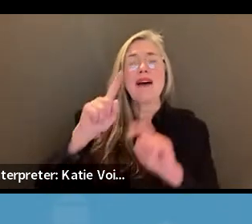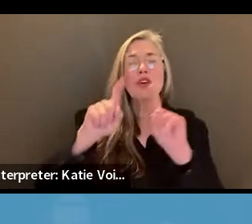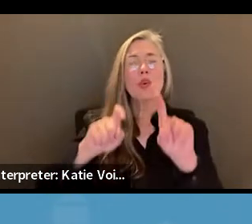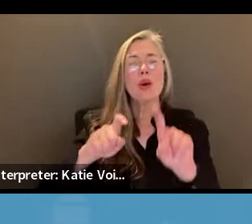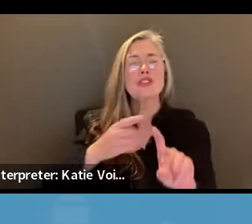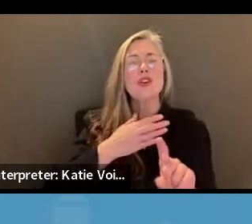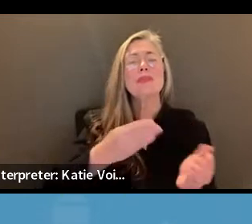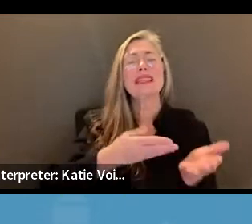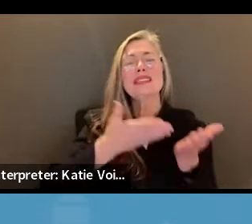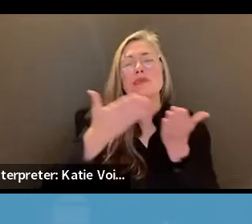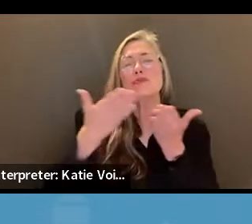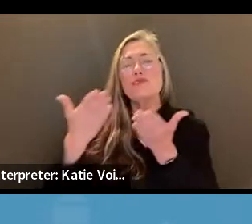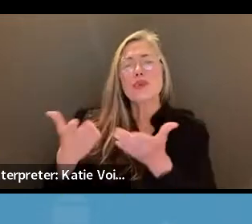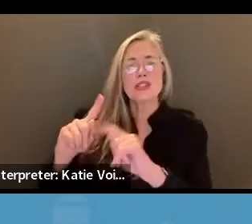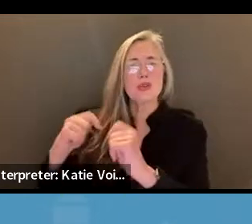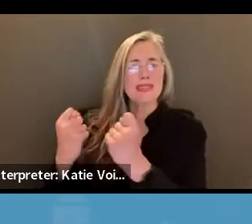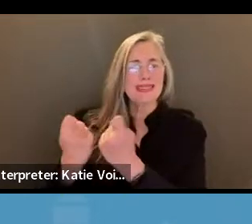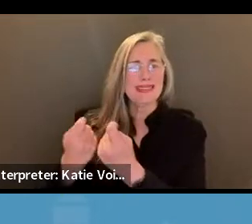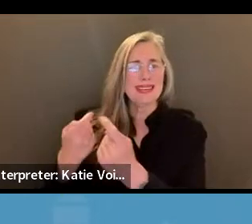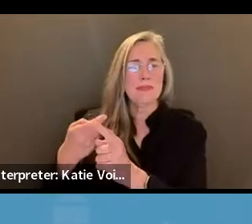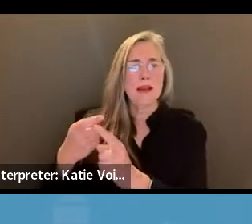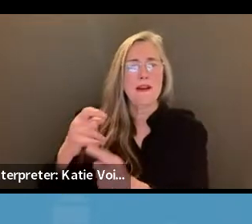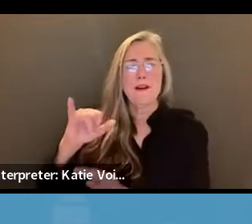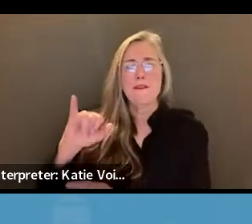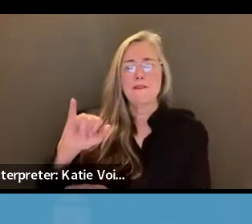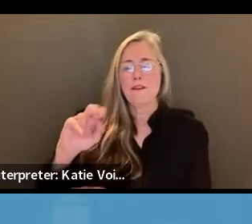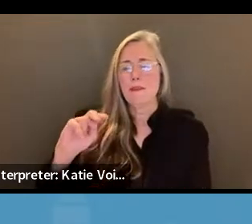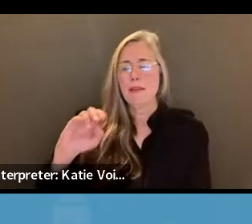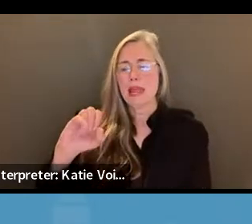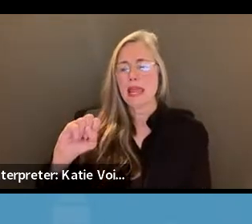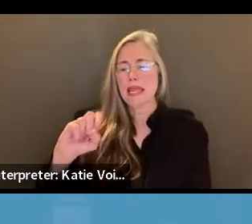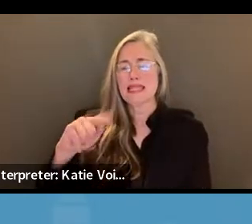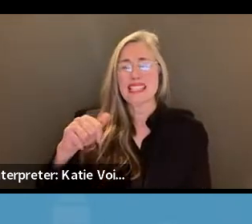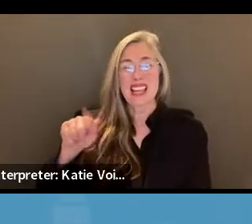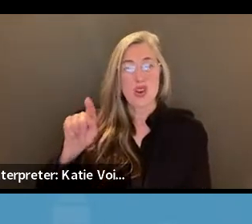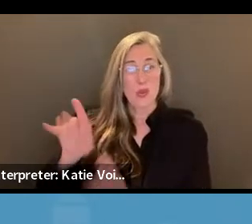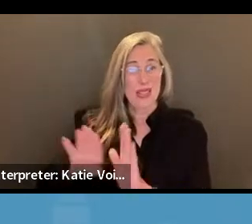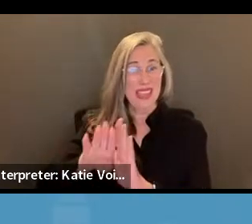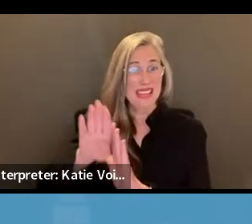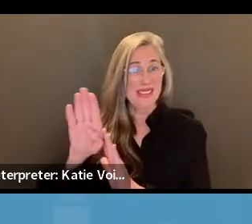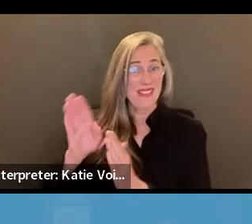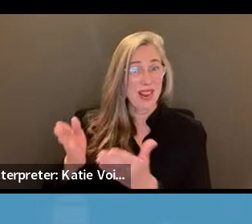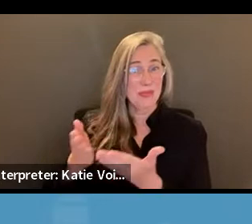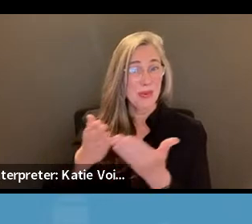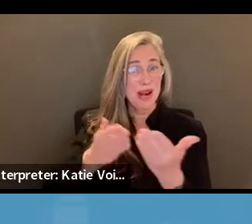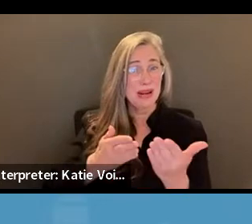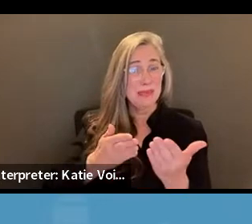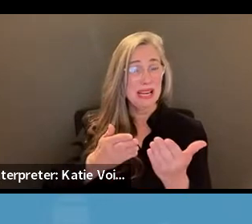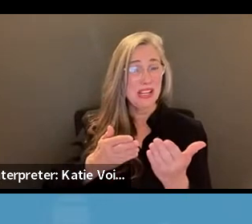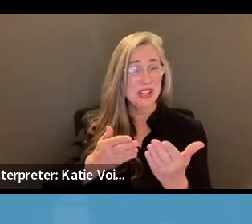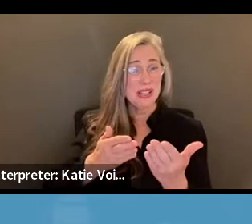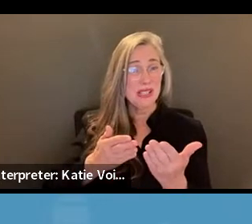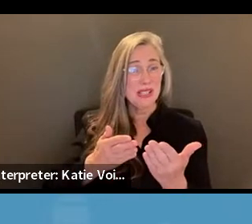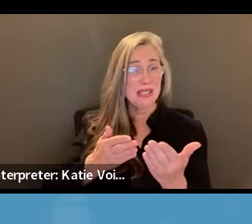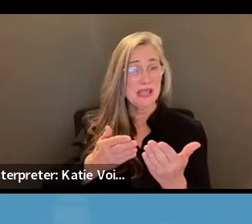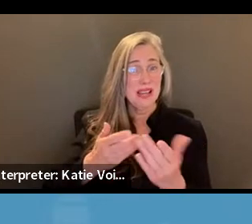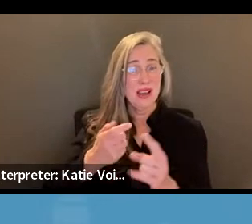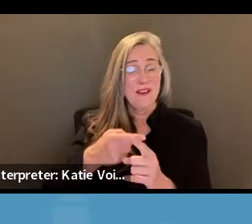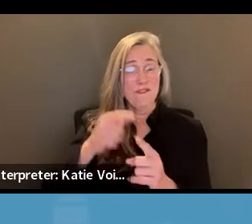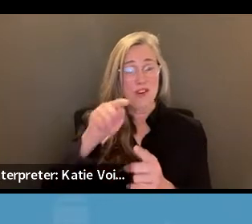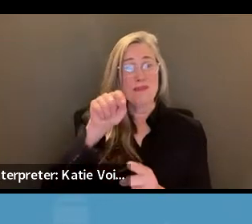the Insight team. Because are they going to be developing the recommendations from the information